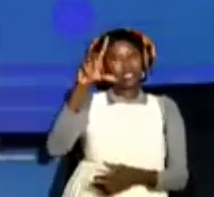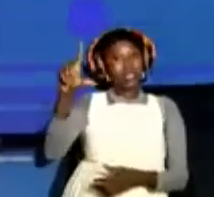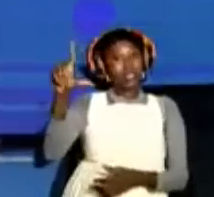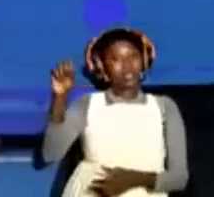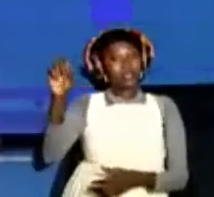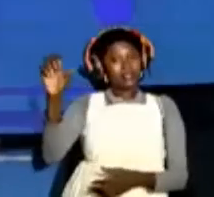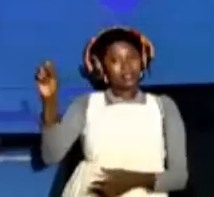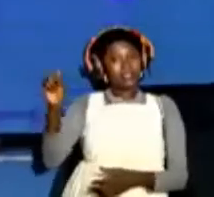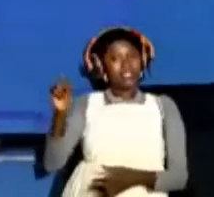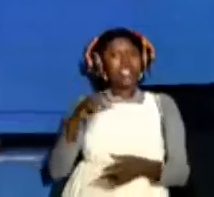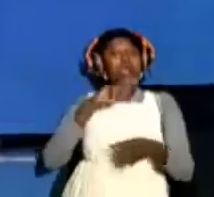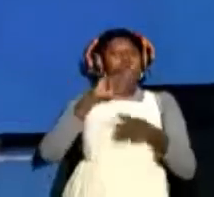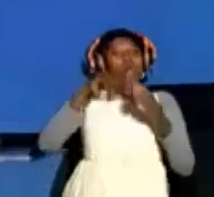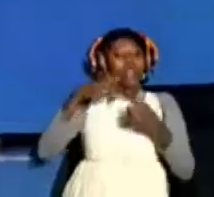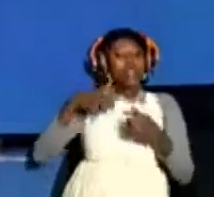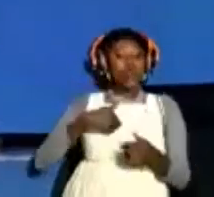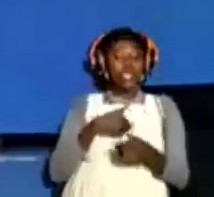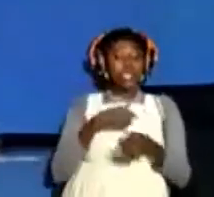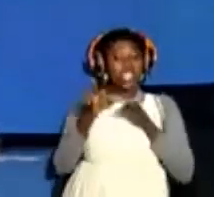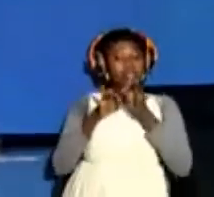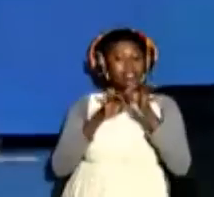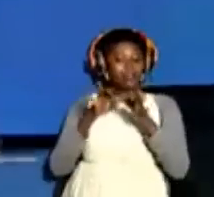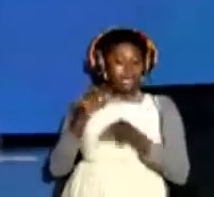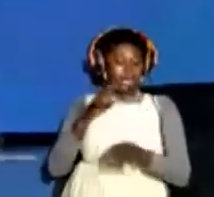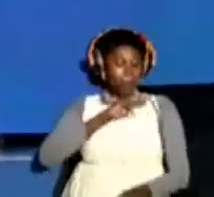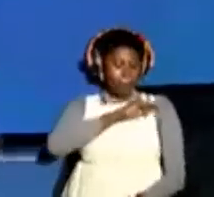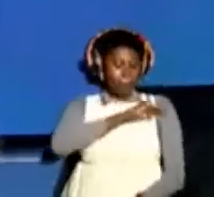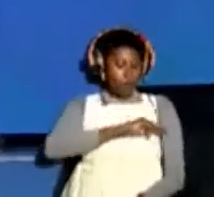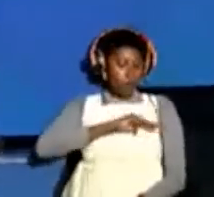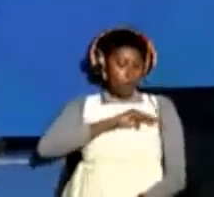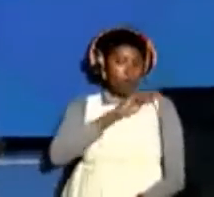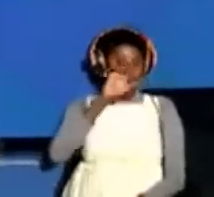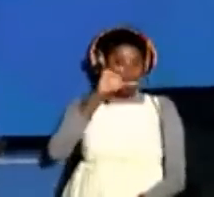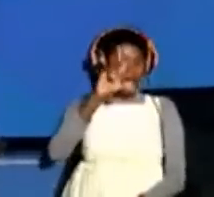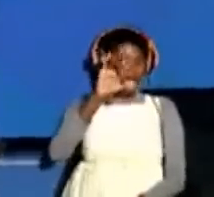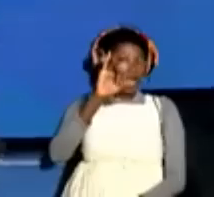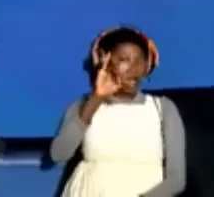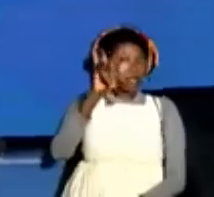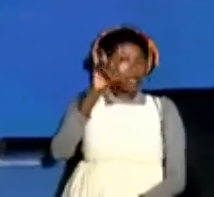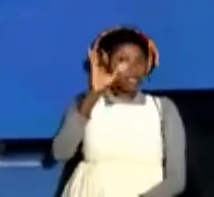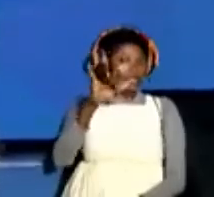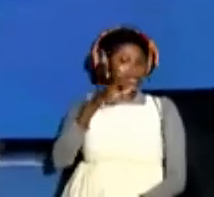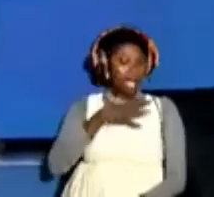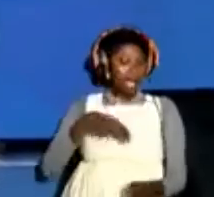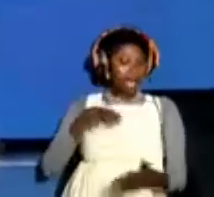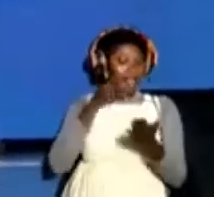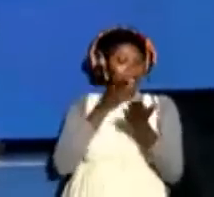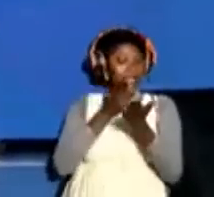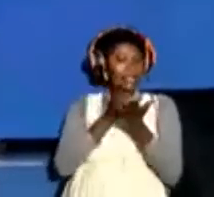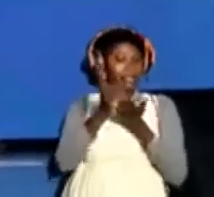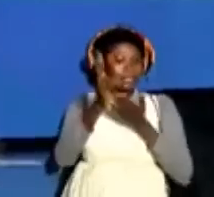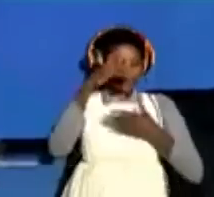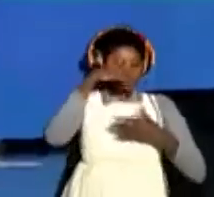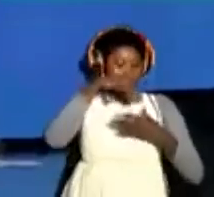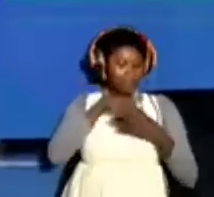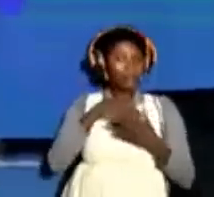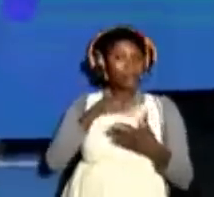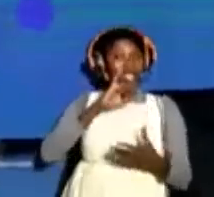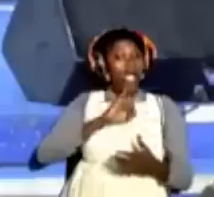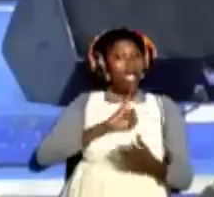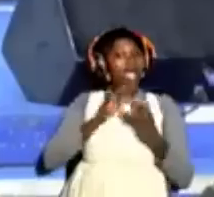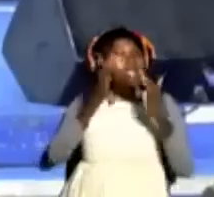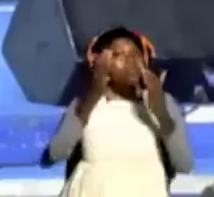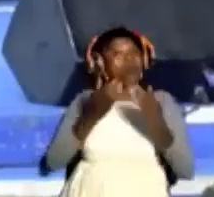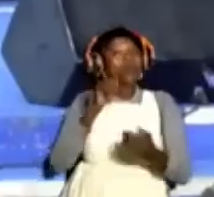even when we're talking about morality and we are talking of integrity, I want you to